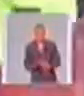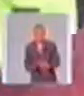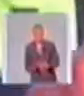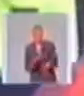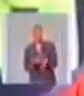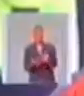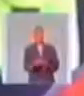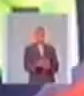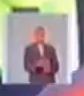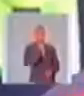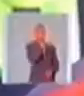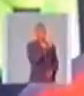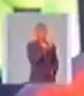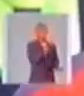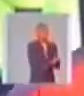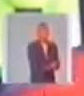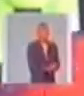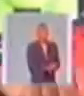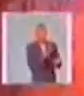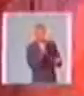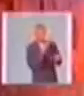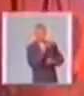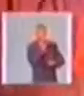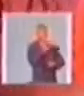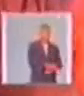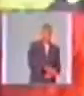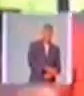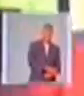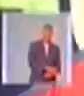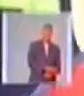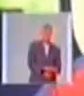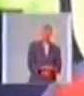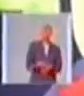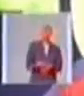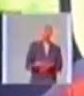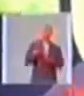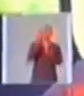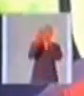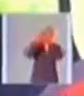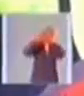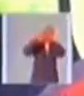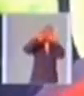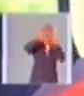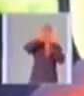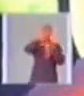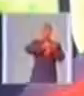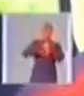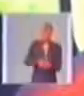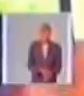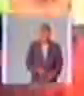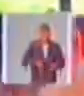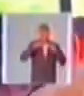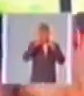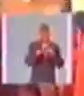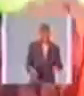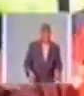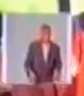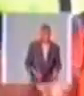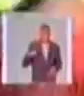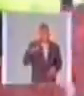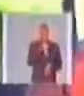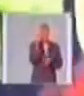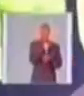actually, said, oh, sorry, you know, Mitchell, said, we are a corner, we are young, worry, they are your wedding, the nipper, a bear